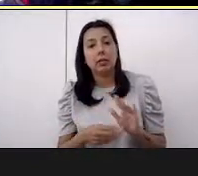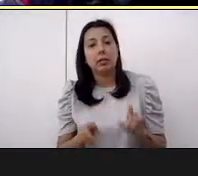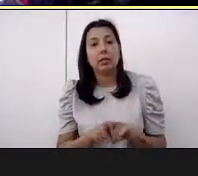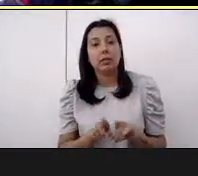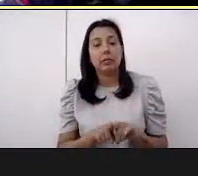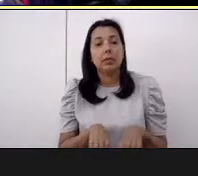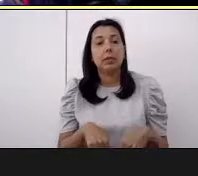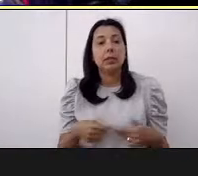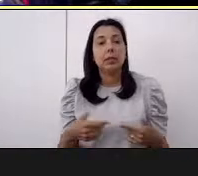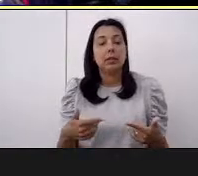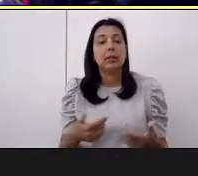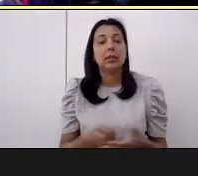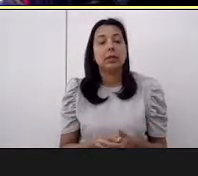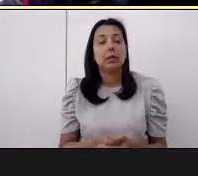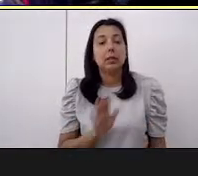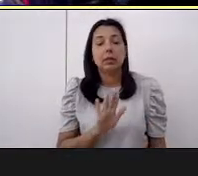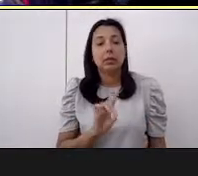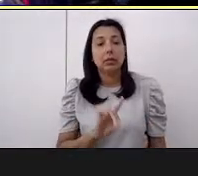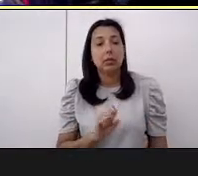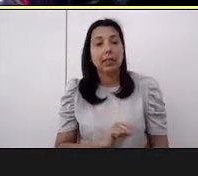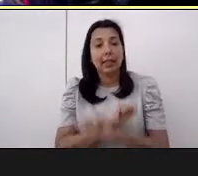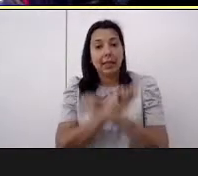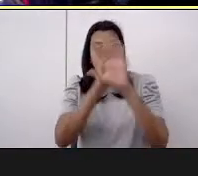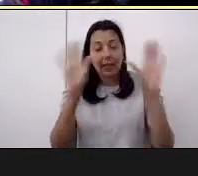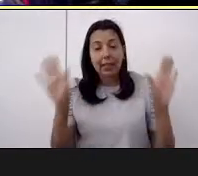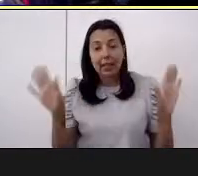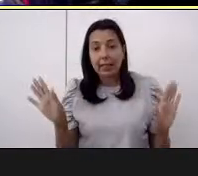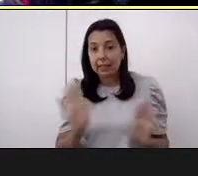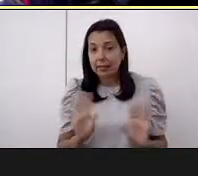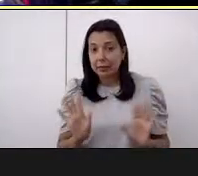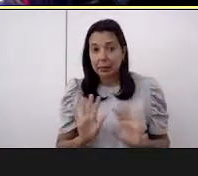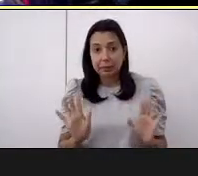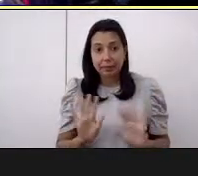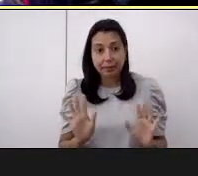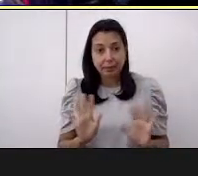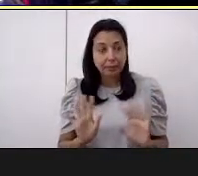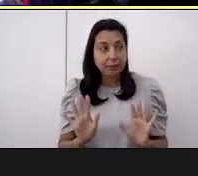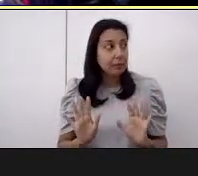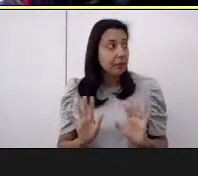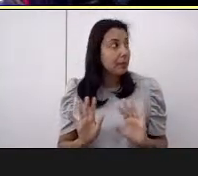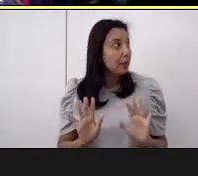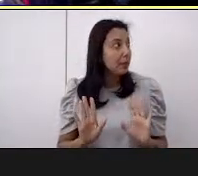unclear, as with criminal offenses such as psychological harassment.